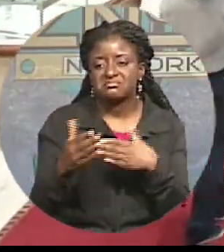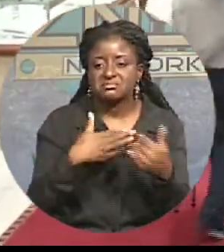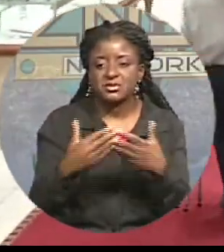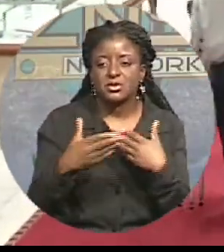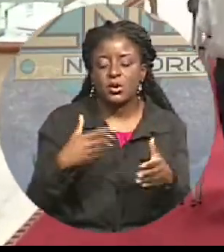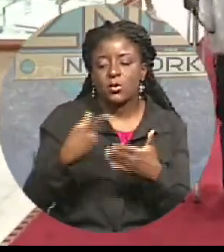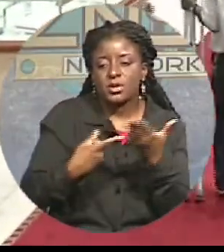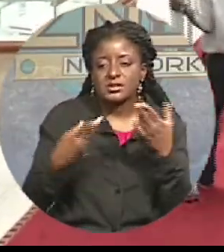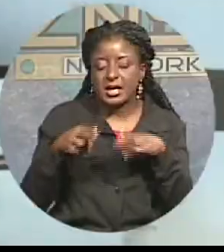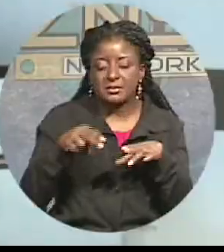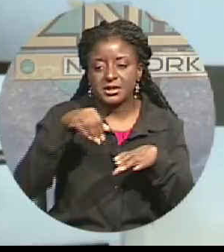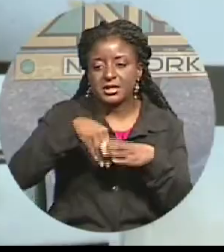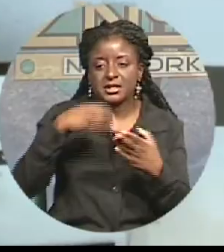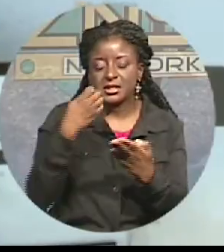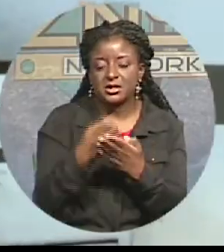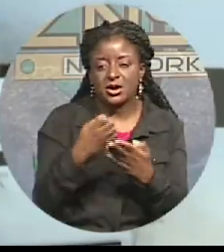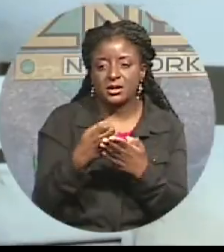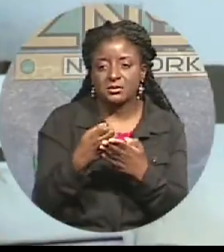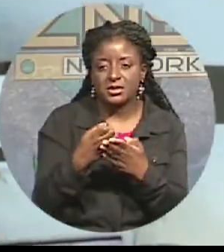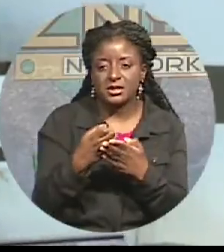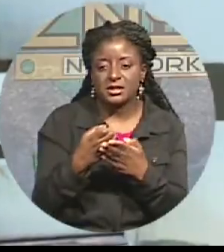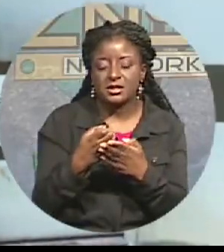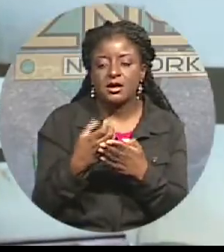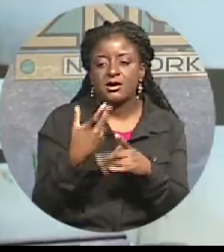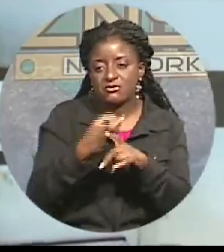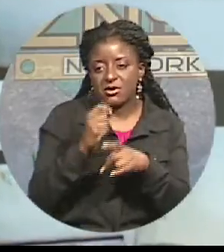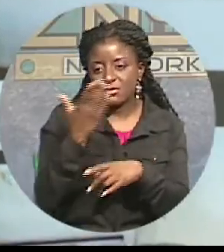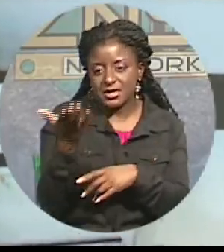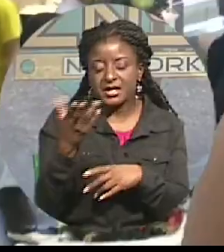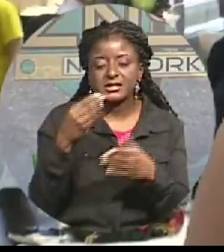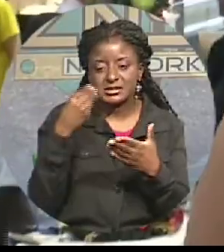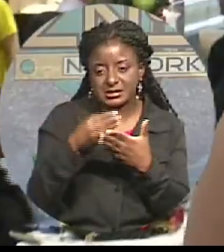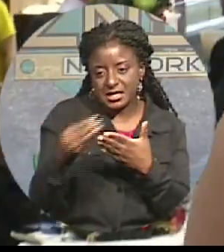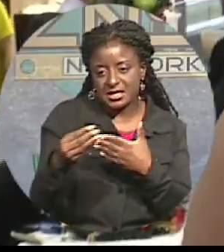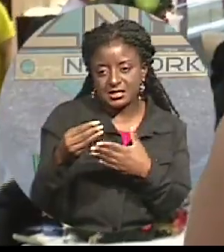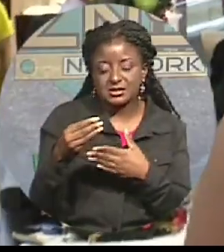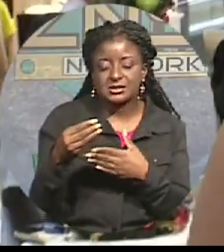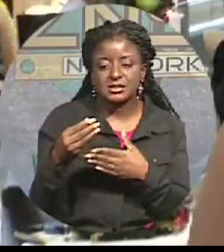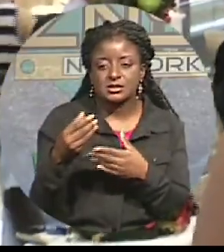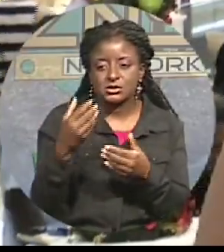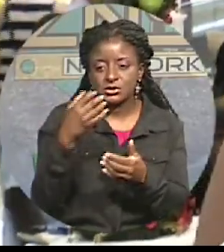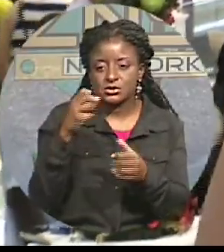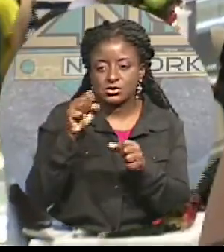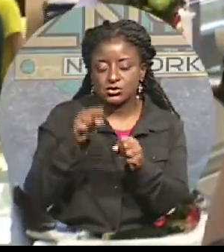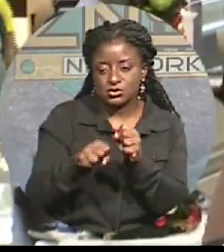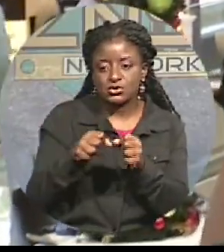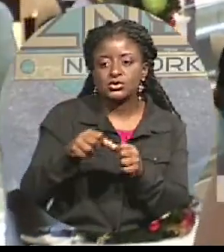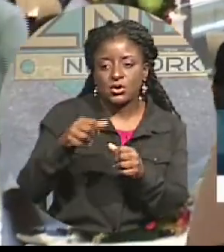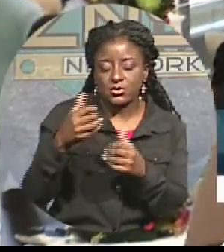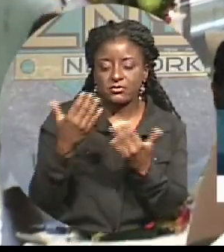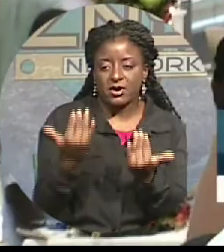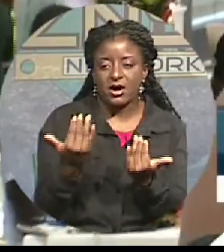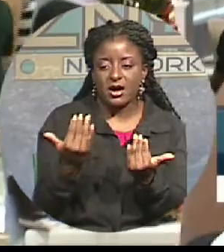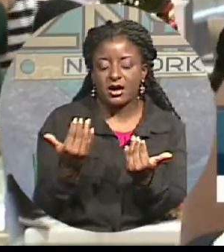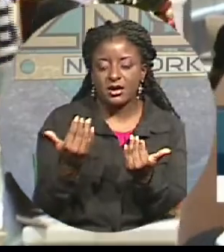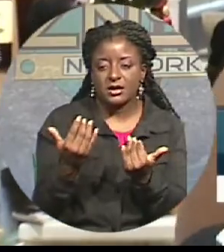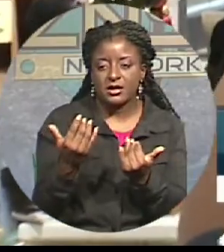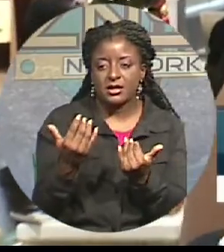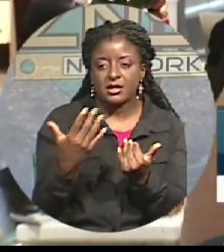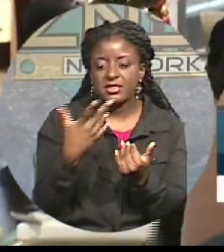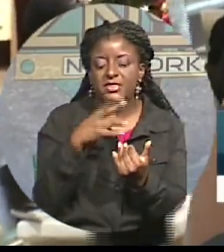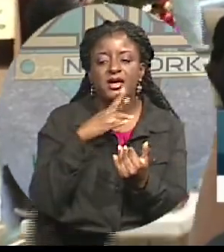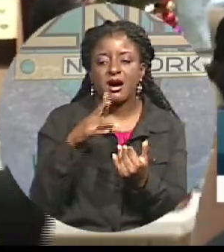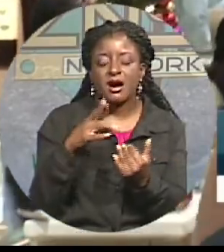Boleg, says based on sales so far, they're encouraged. I think that our expectations as a company so far, I mean, it's